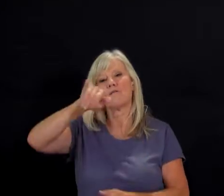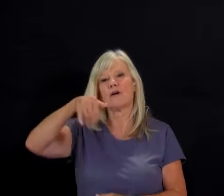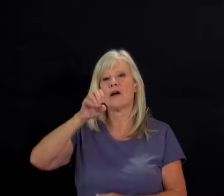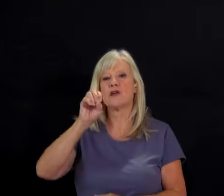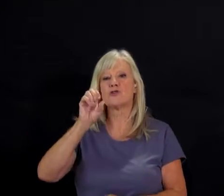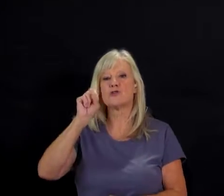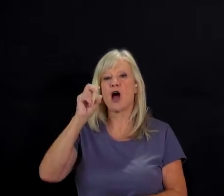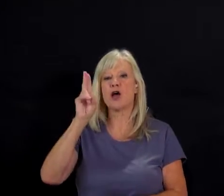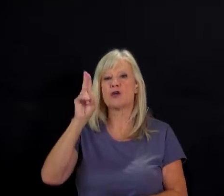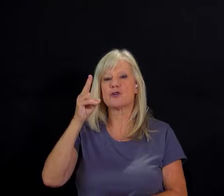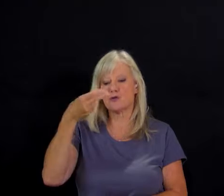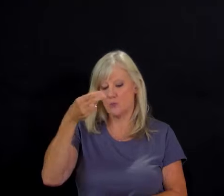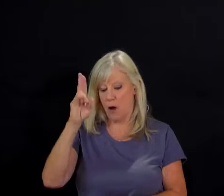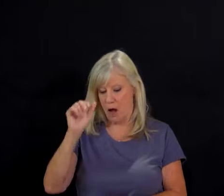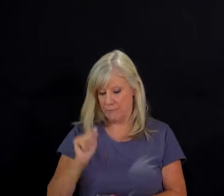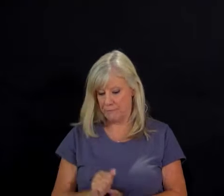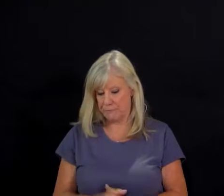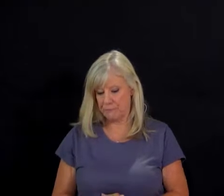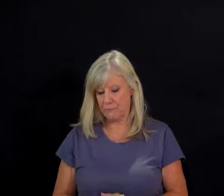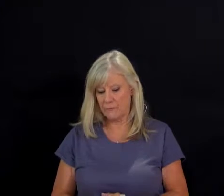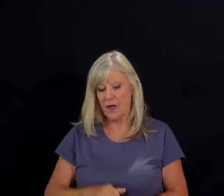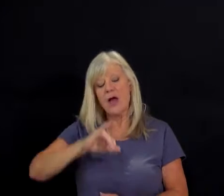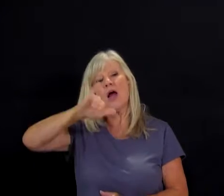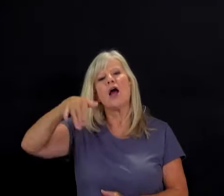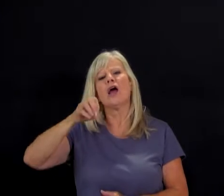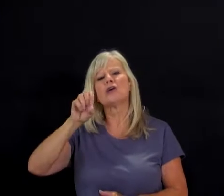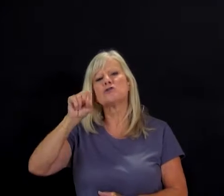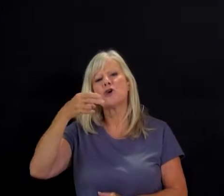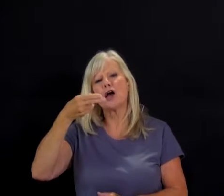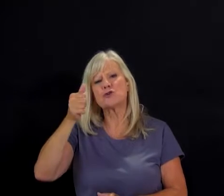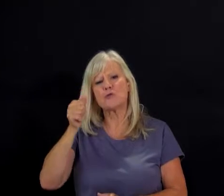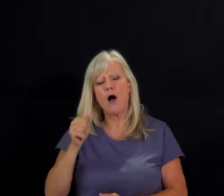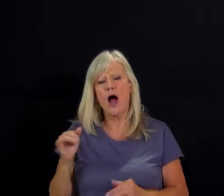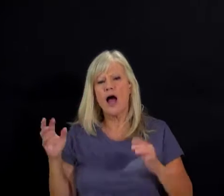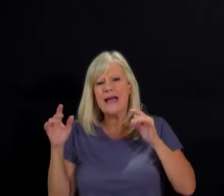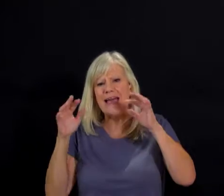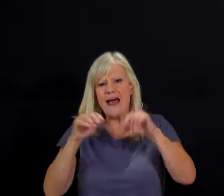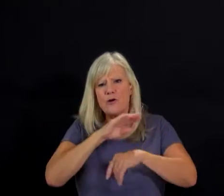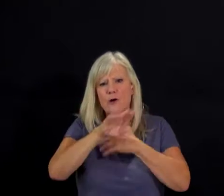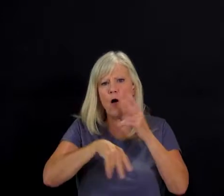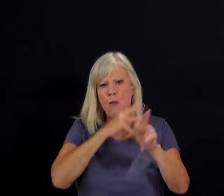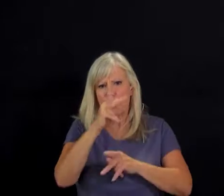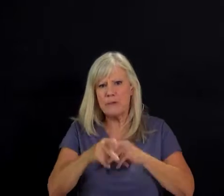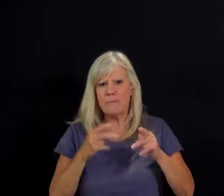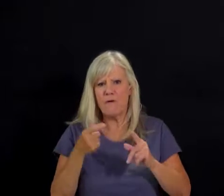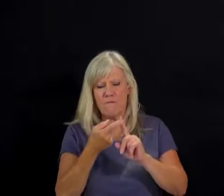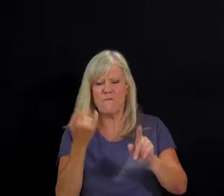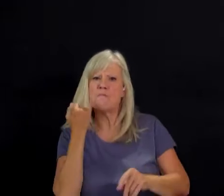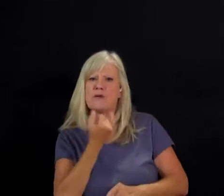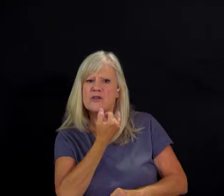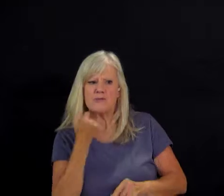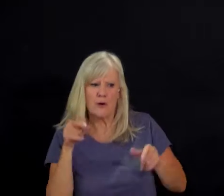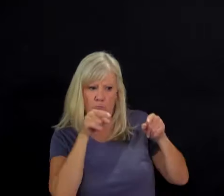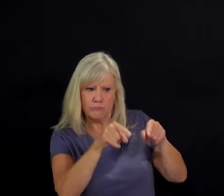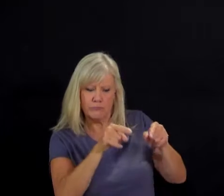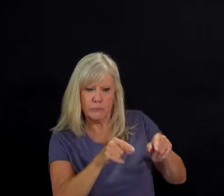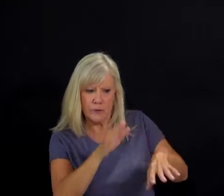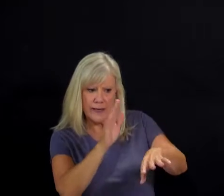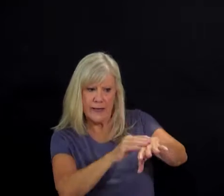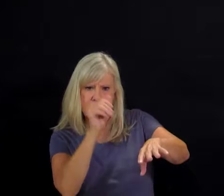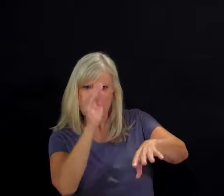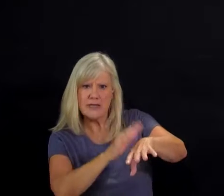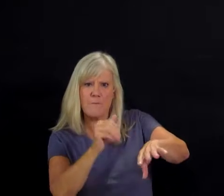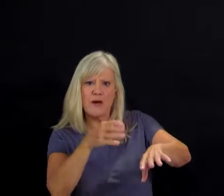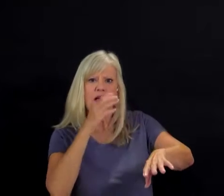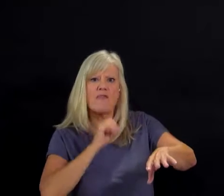Joshua. Joshua gathered together all the tribes of Israel at Shechem, summoning their